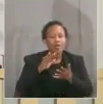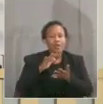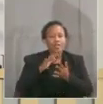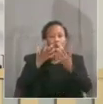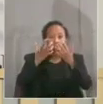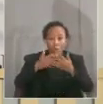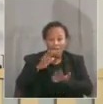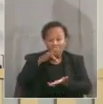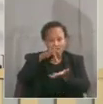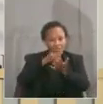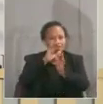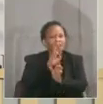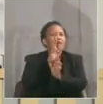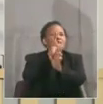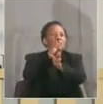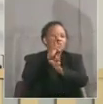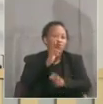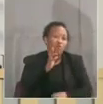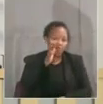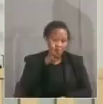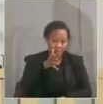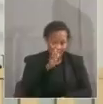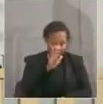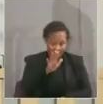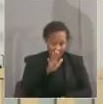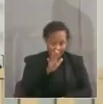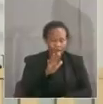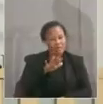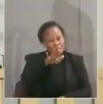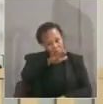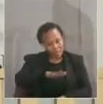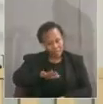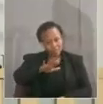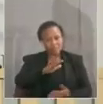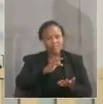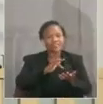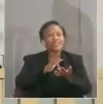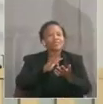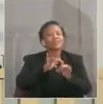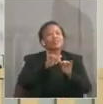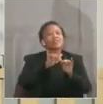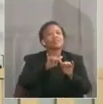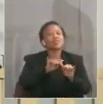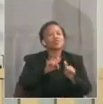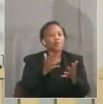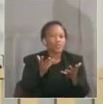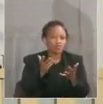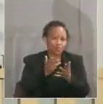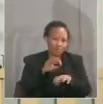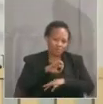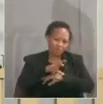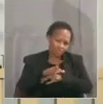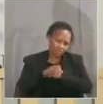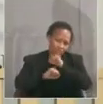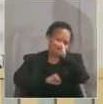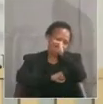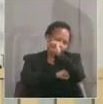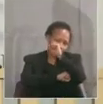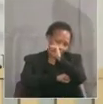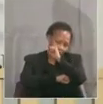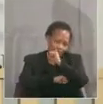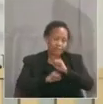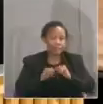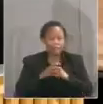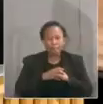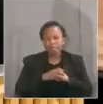Center that is, or that was situated then at the provincial office. So